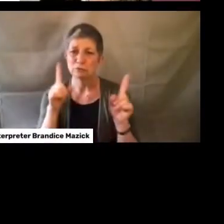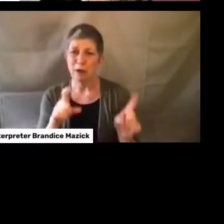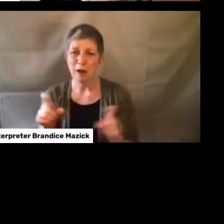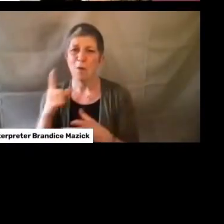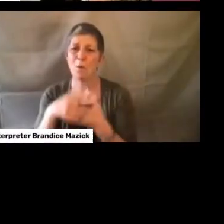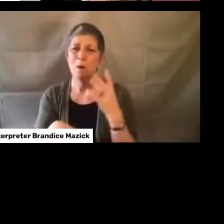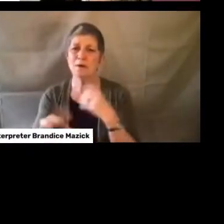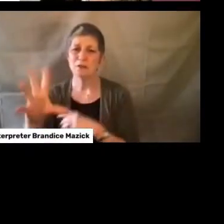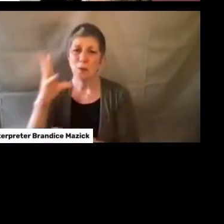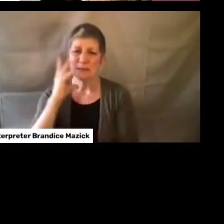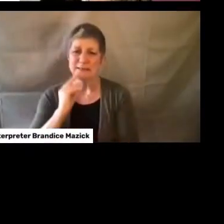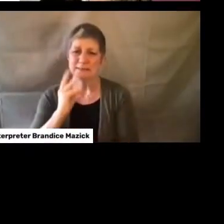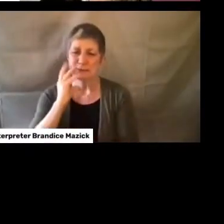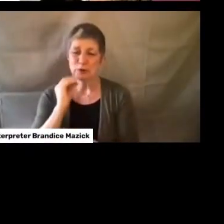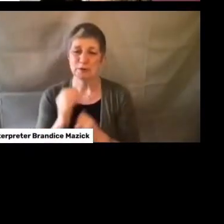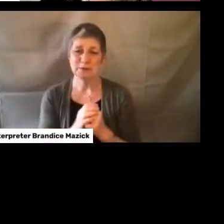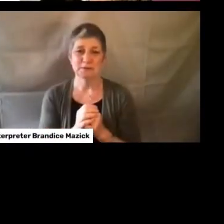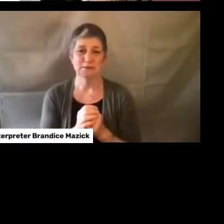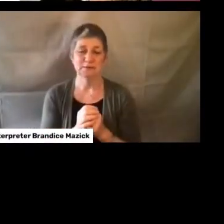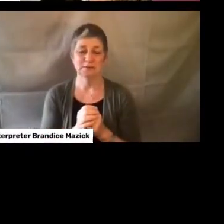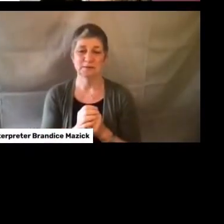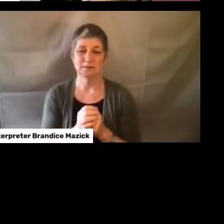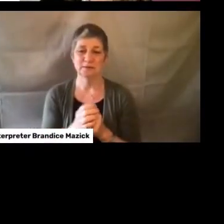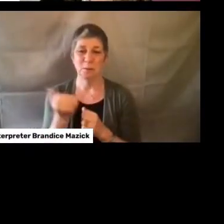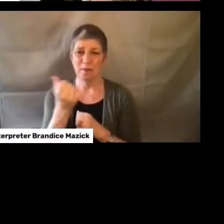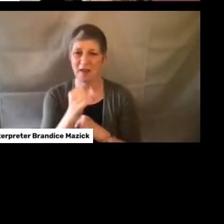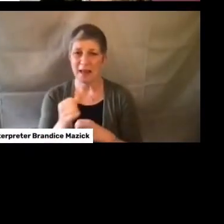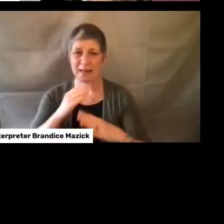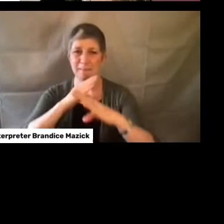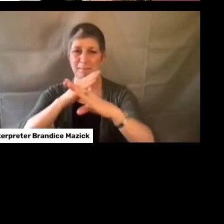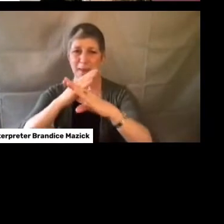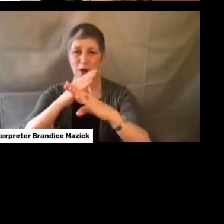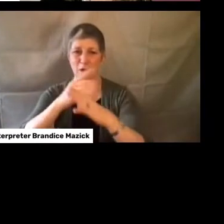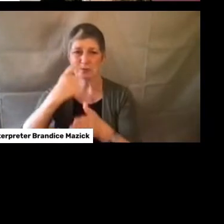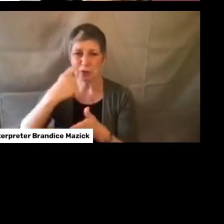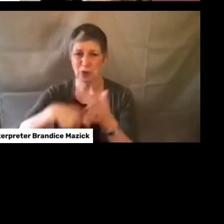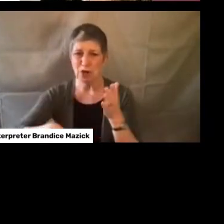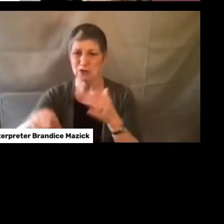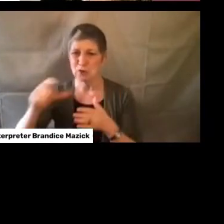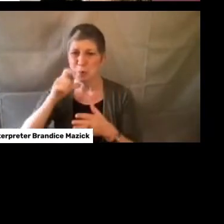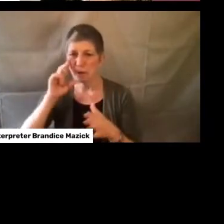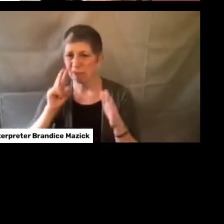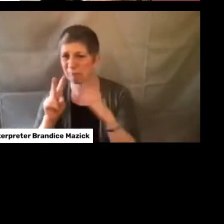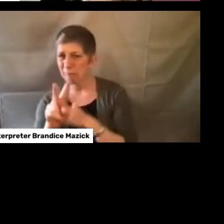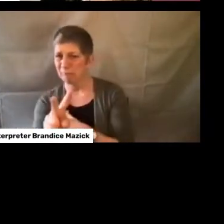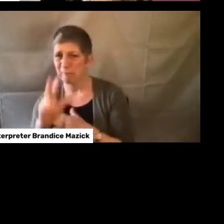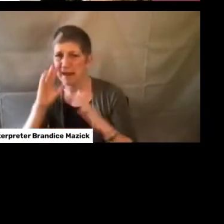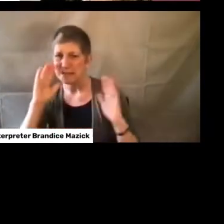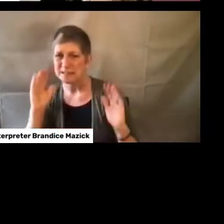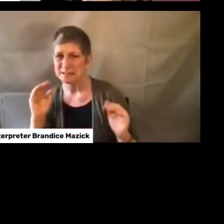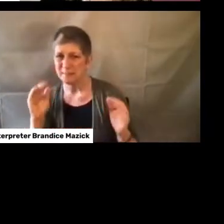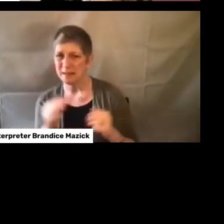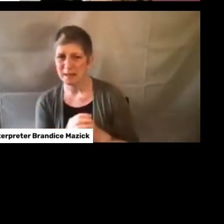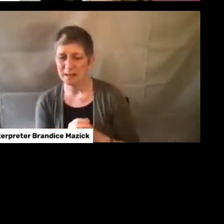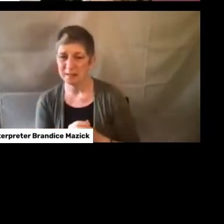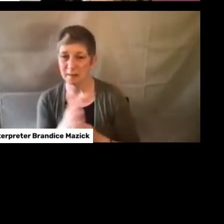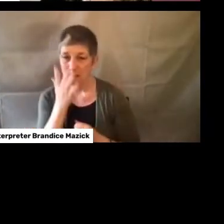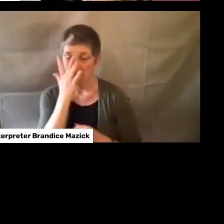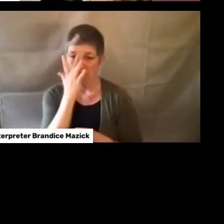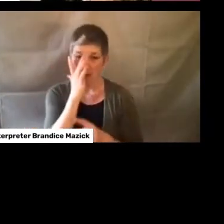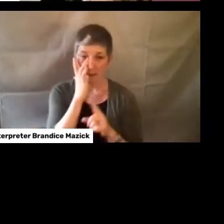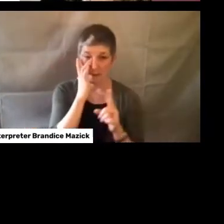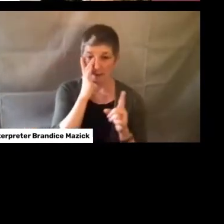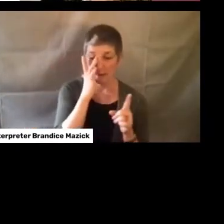that showed up as barriers or costs that you weren't anticipating? Some of the things that Julia mentioned?